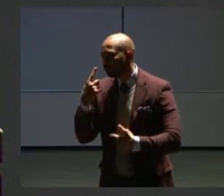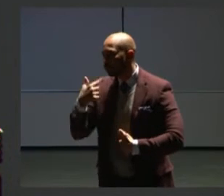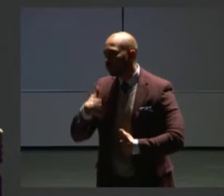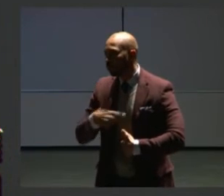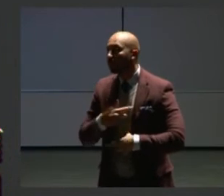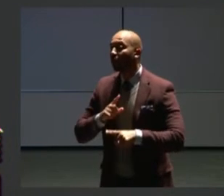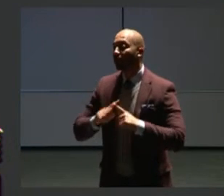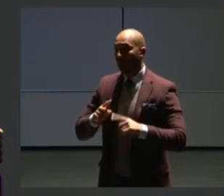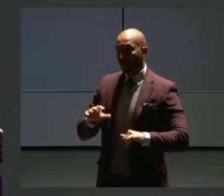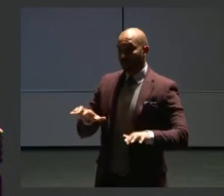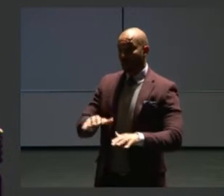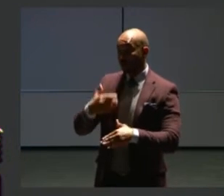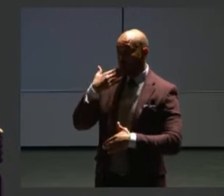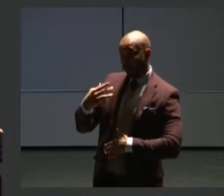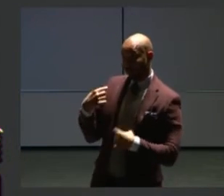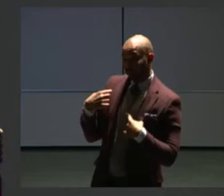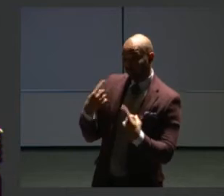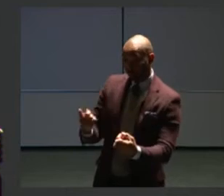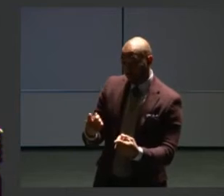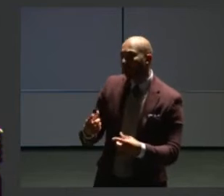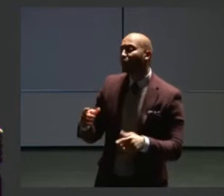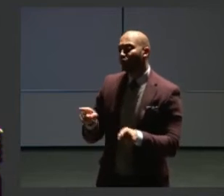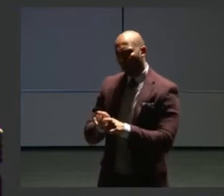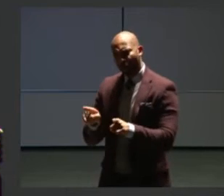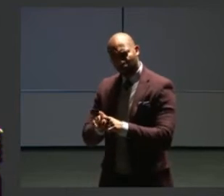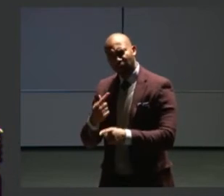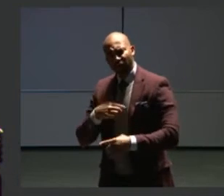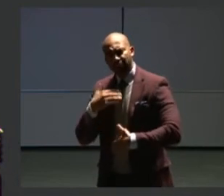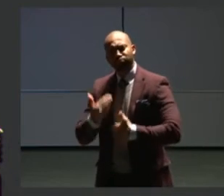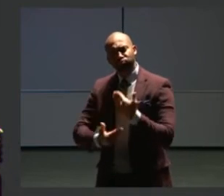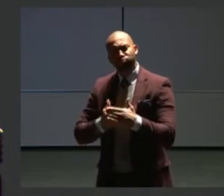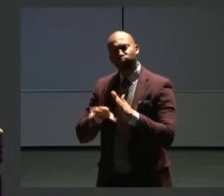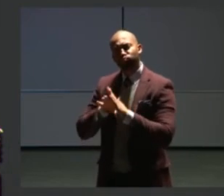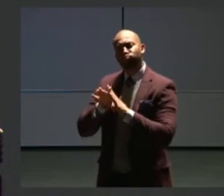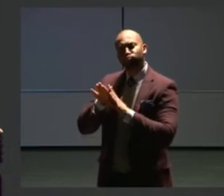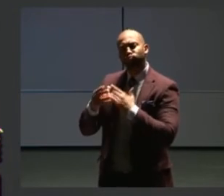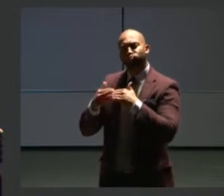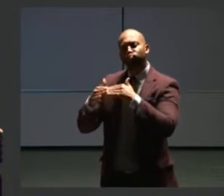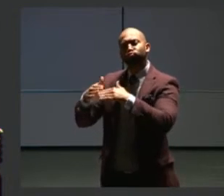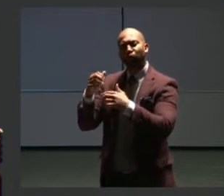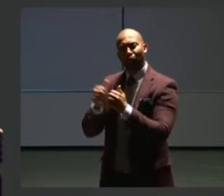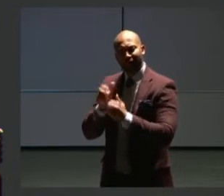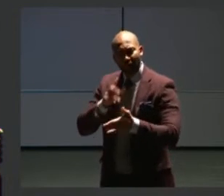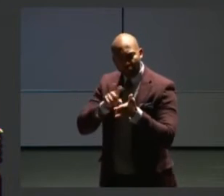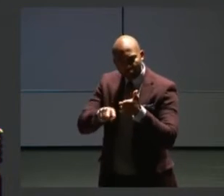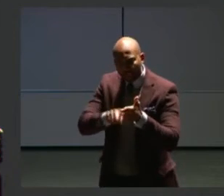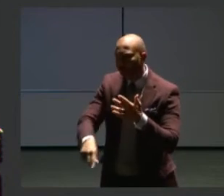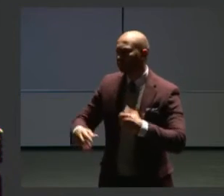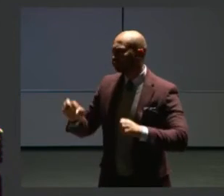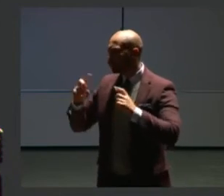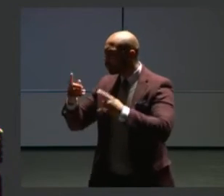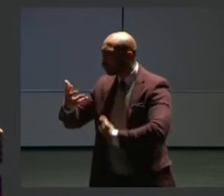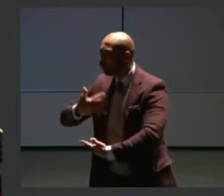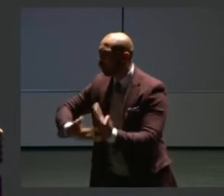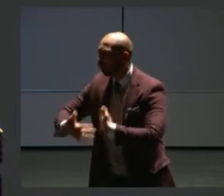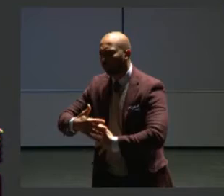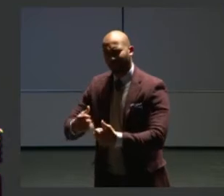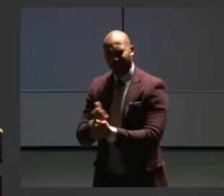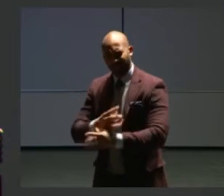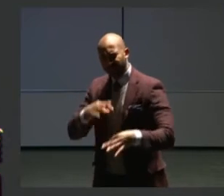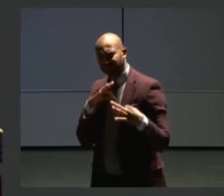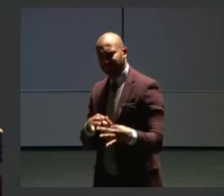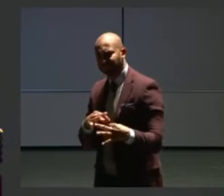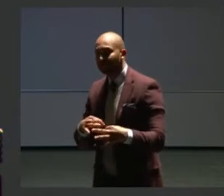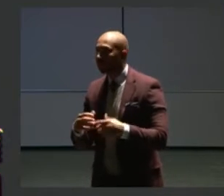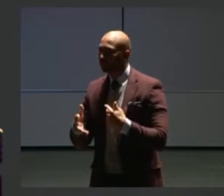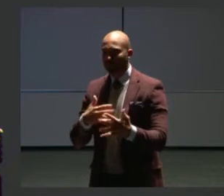done remarkably well and are making great progress every day in terms of our research, education, engagement. But as we